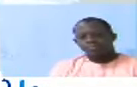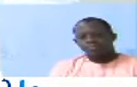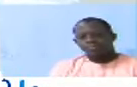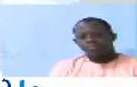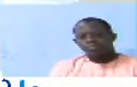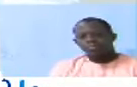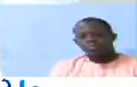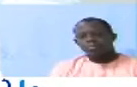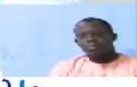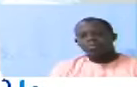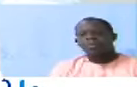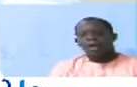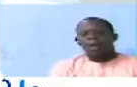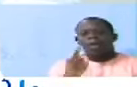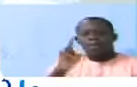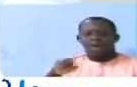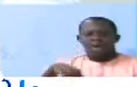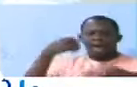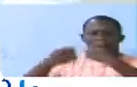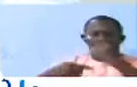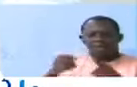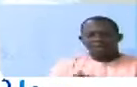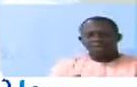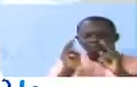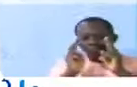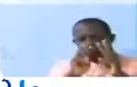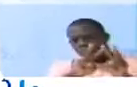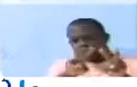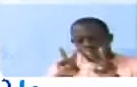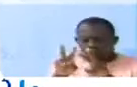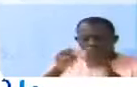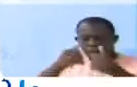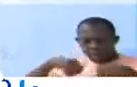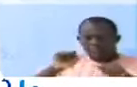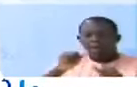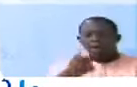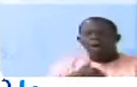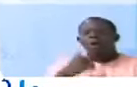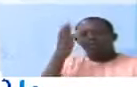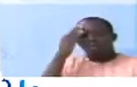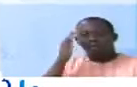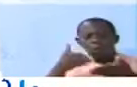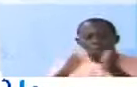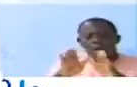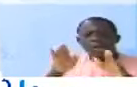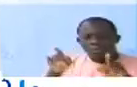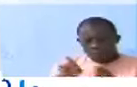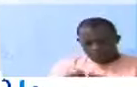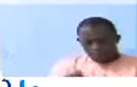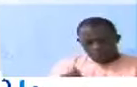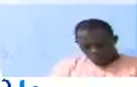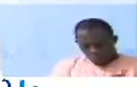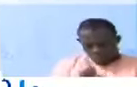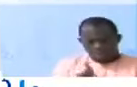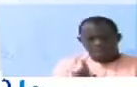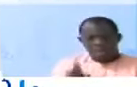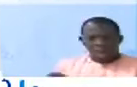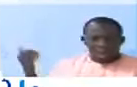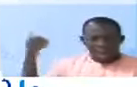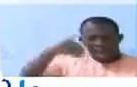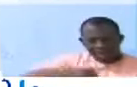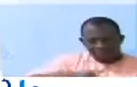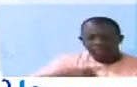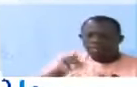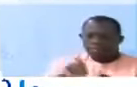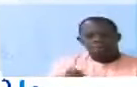But after looking around the environment, I realized that the way we were brought in is the same way